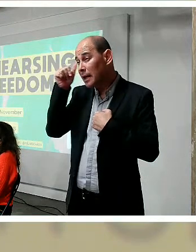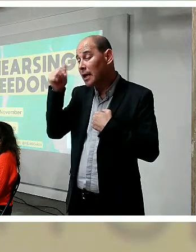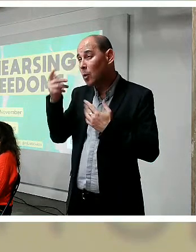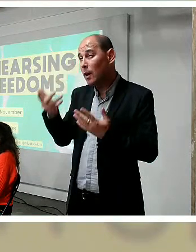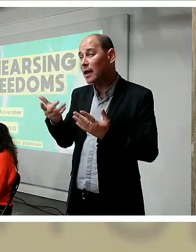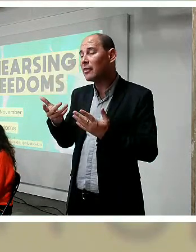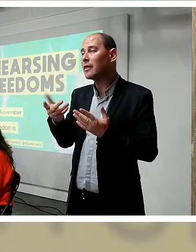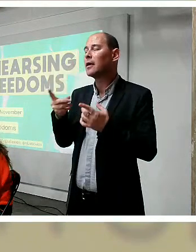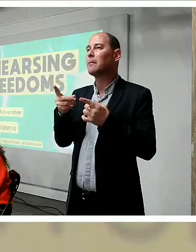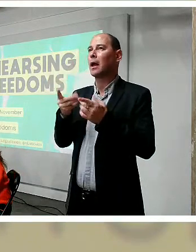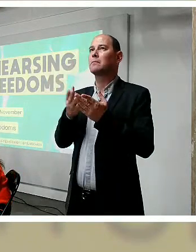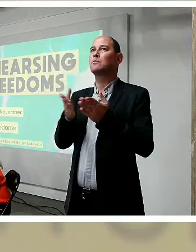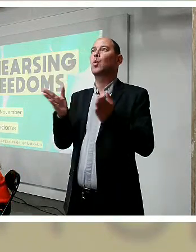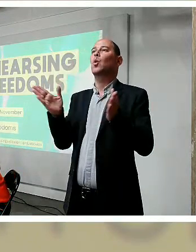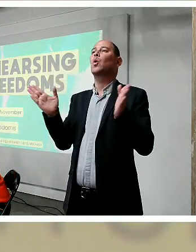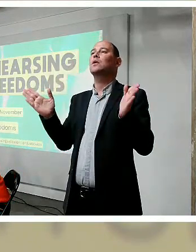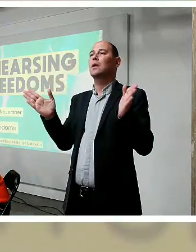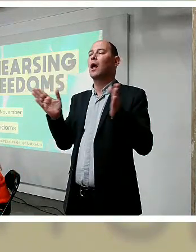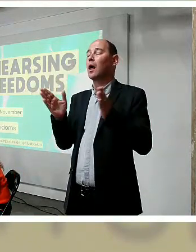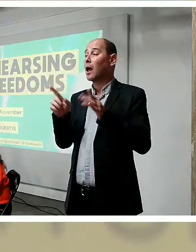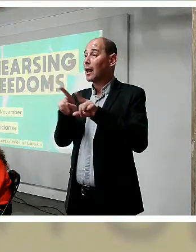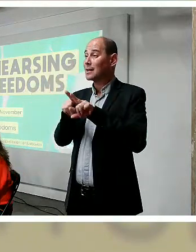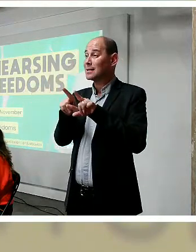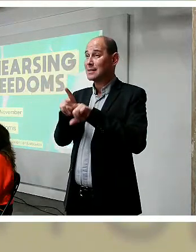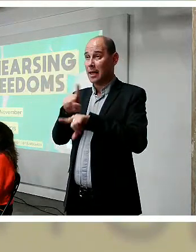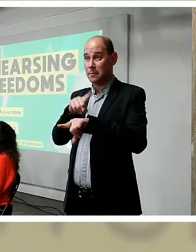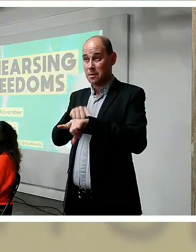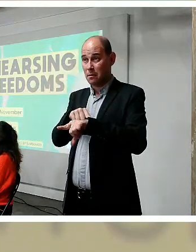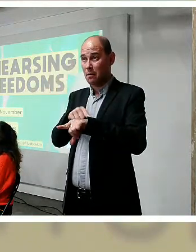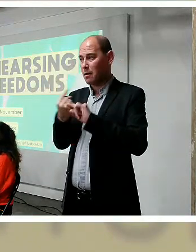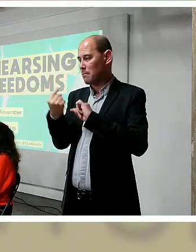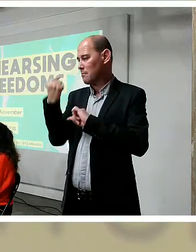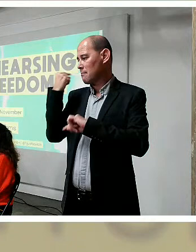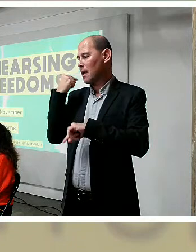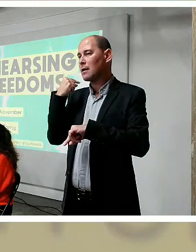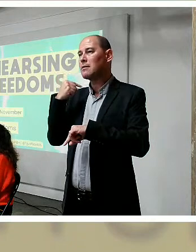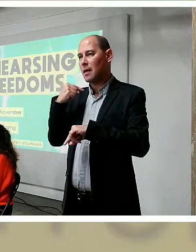broader. And at the same time, we were in,